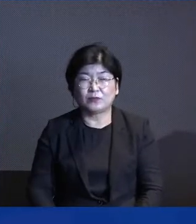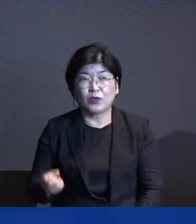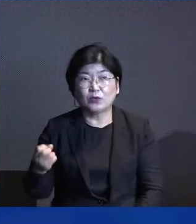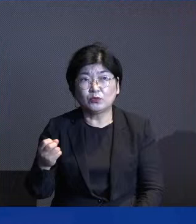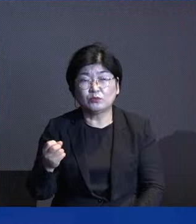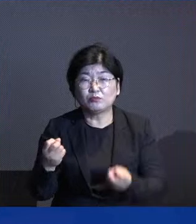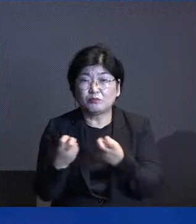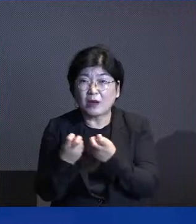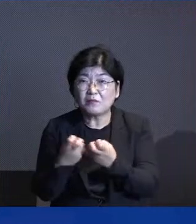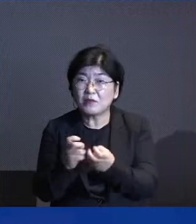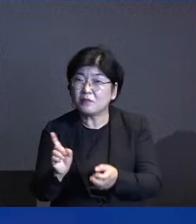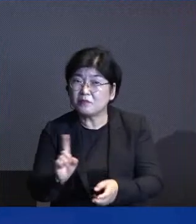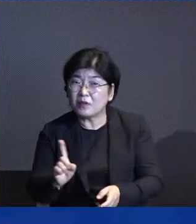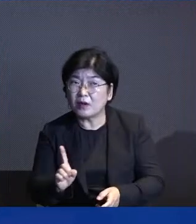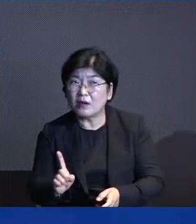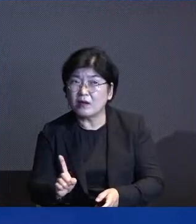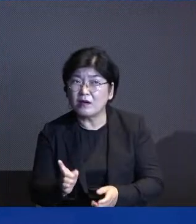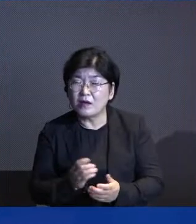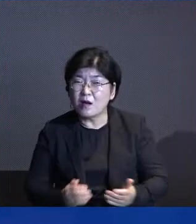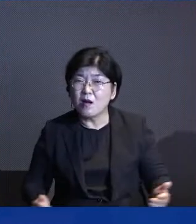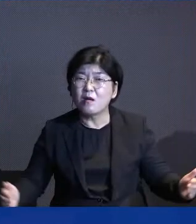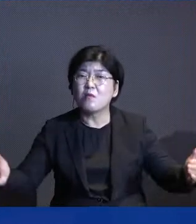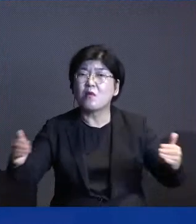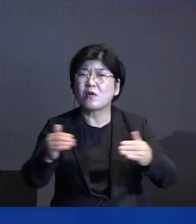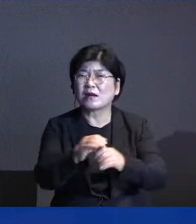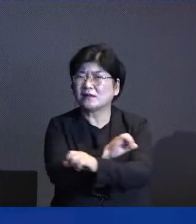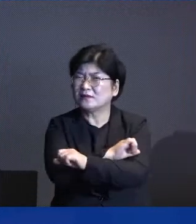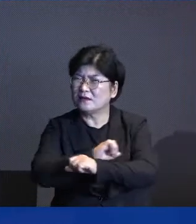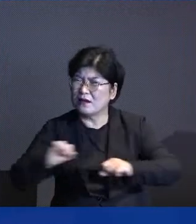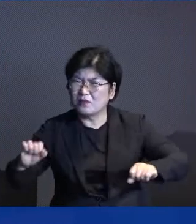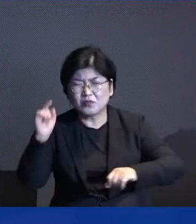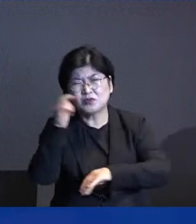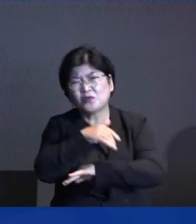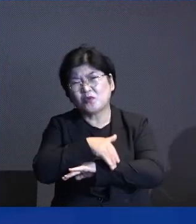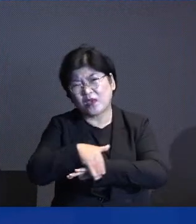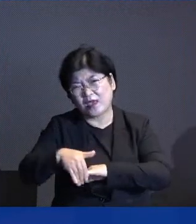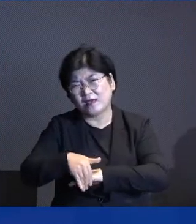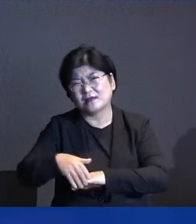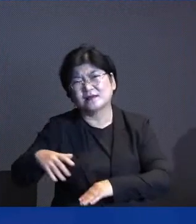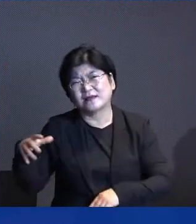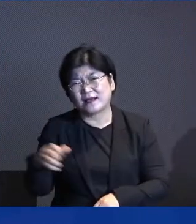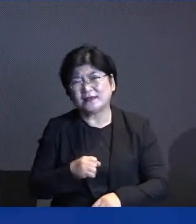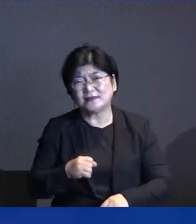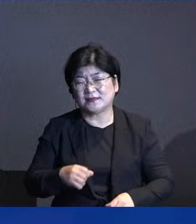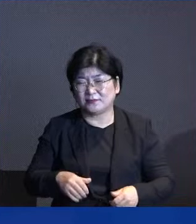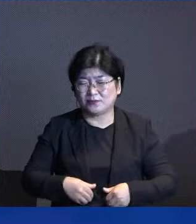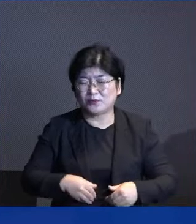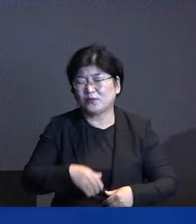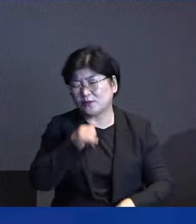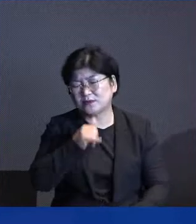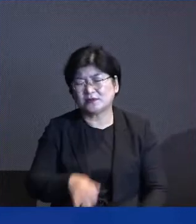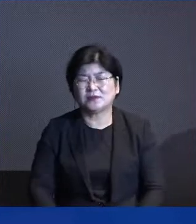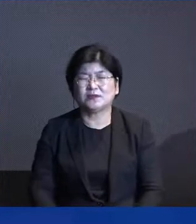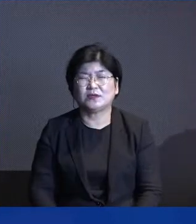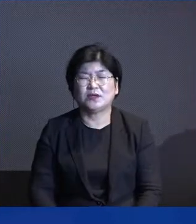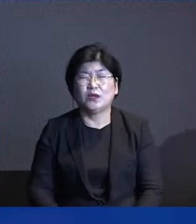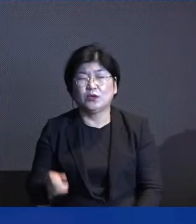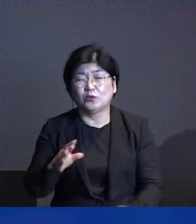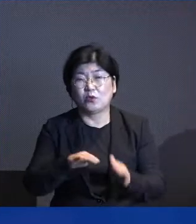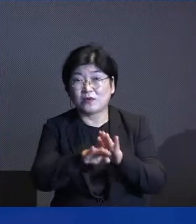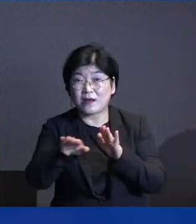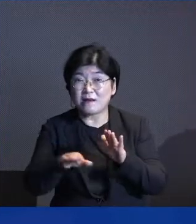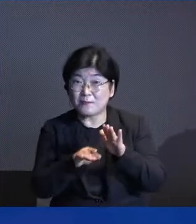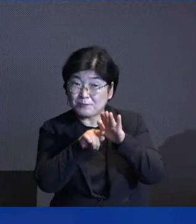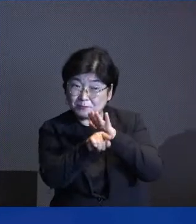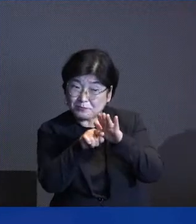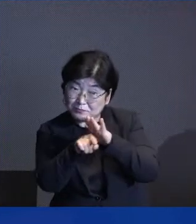or physical, but also occupational, also, home visits, trying to have a home environment set